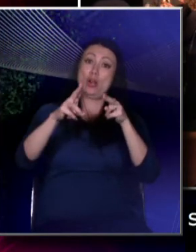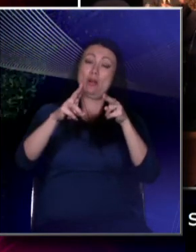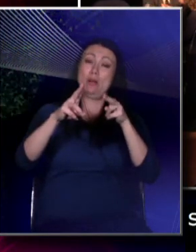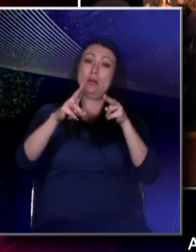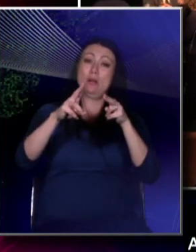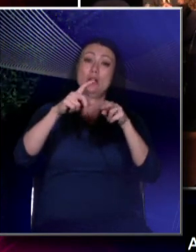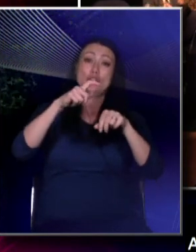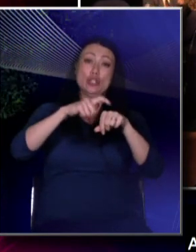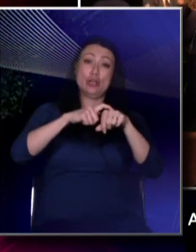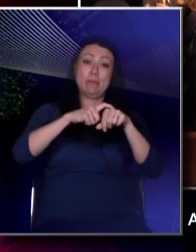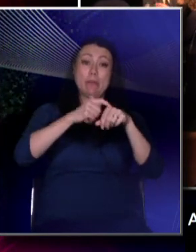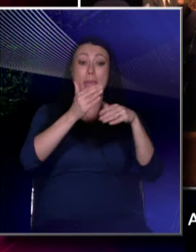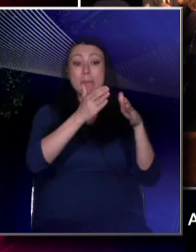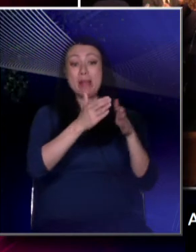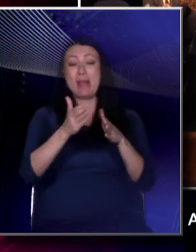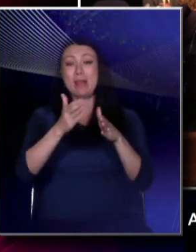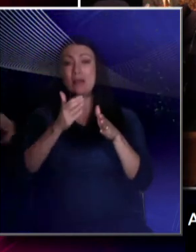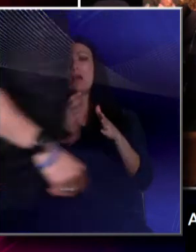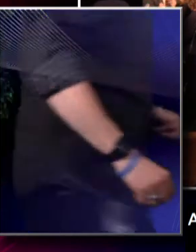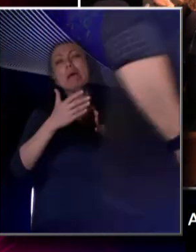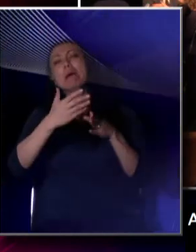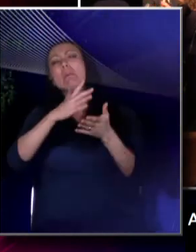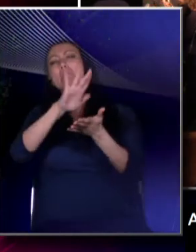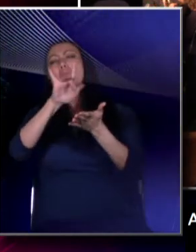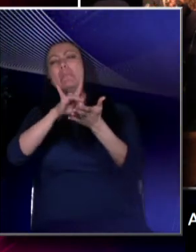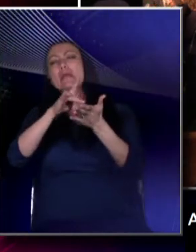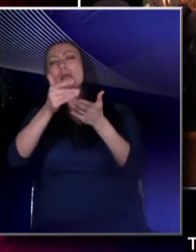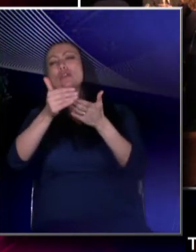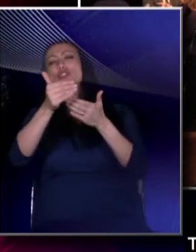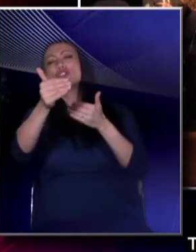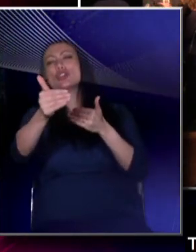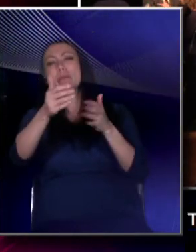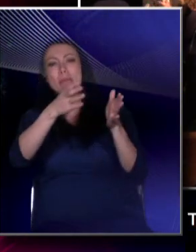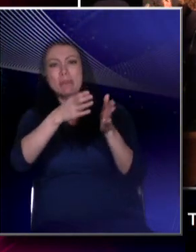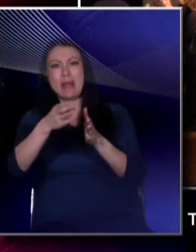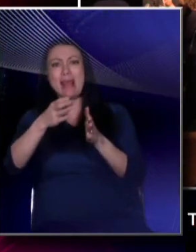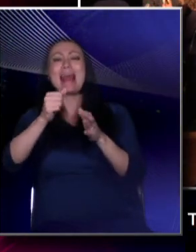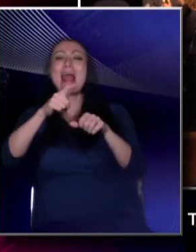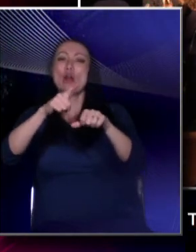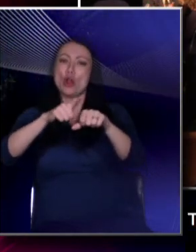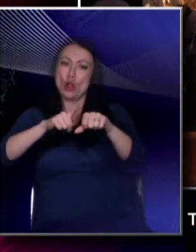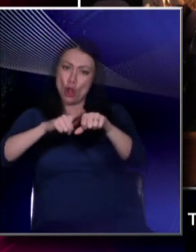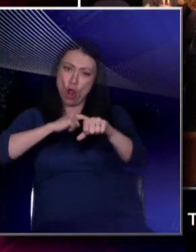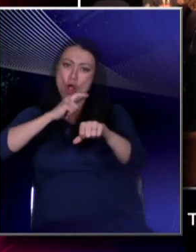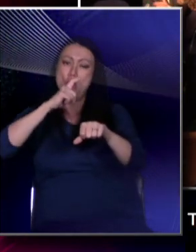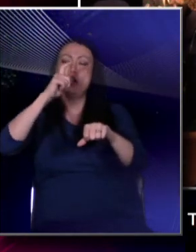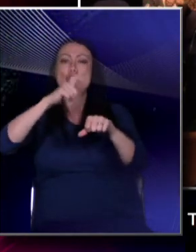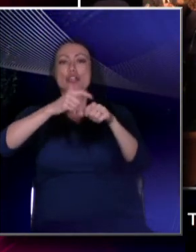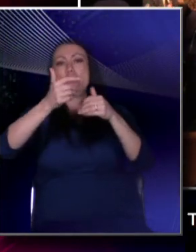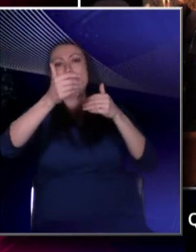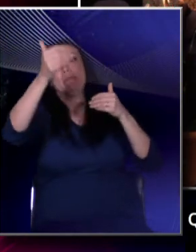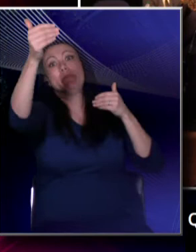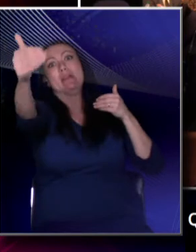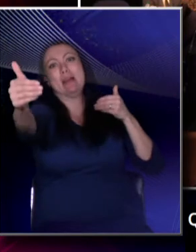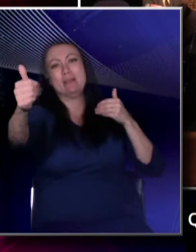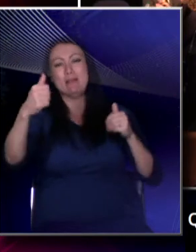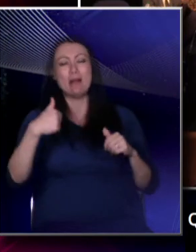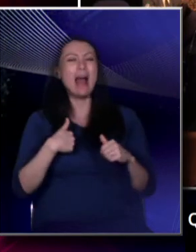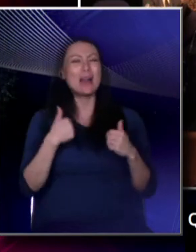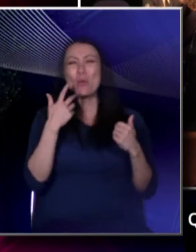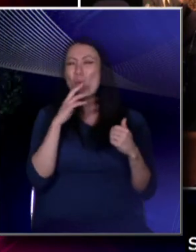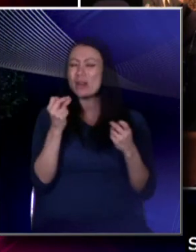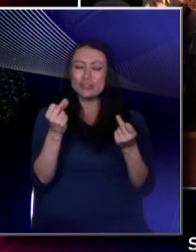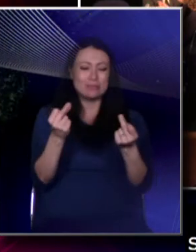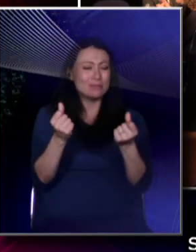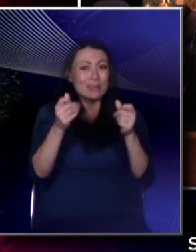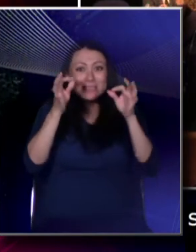plan. That all fits into somebody tell me what that time frame is. I don't want to make a quick decision that says, well, we're going to do something right away, because there's just